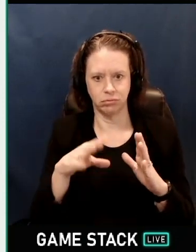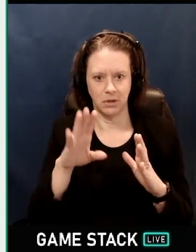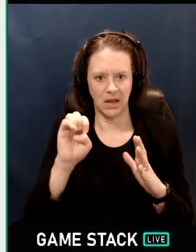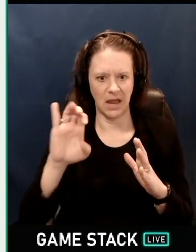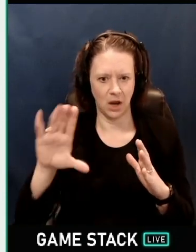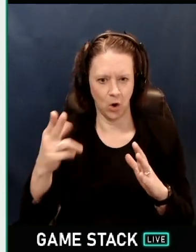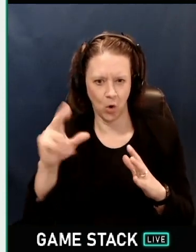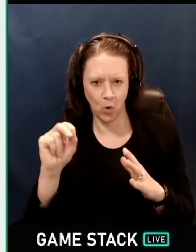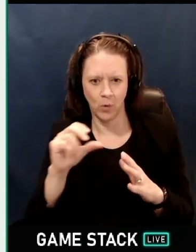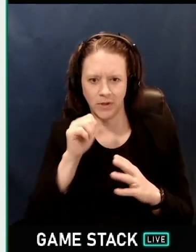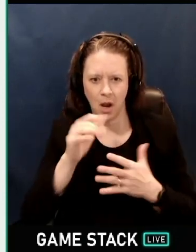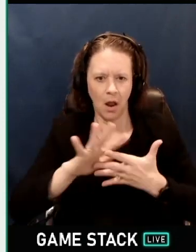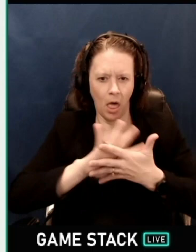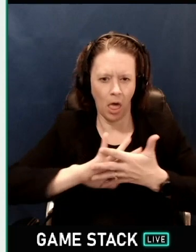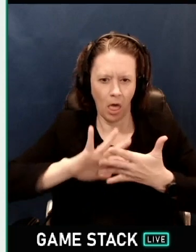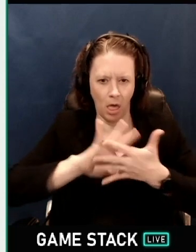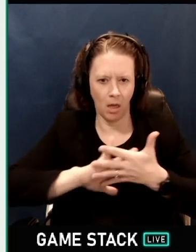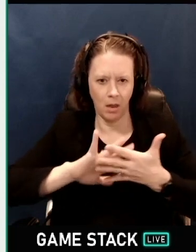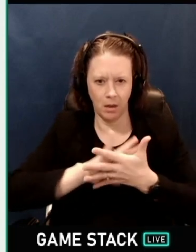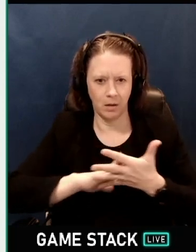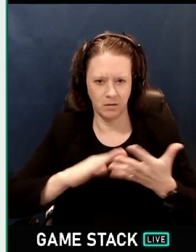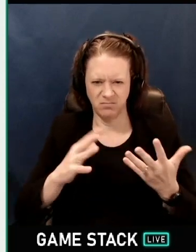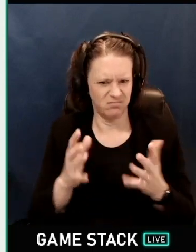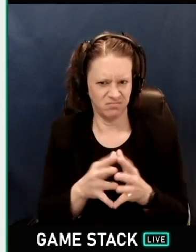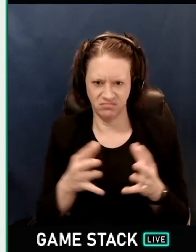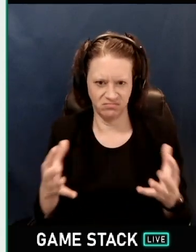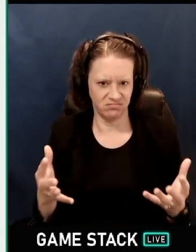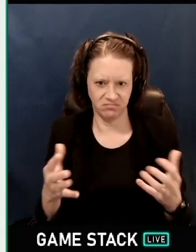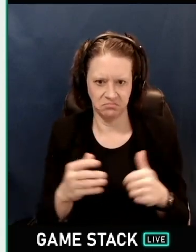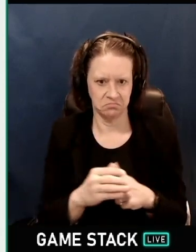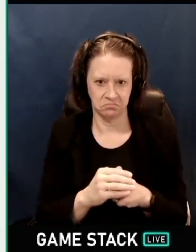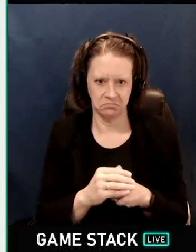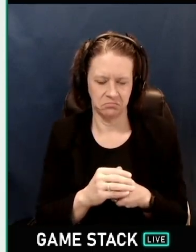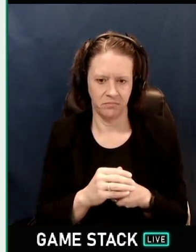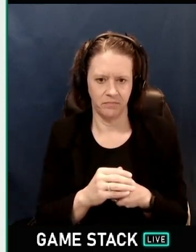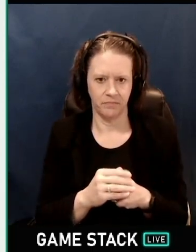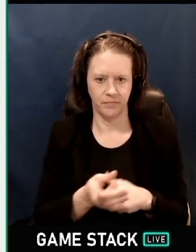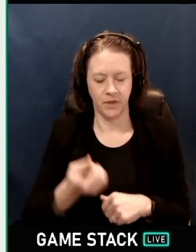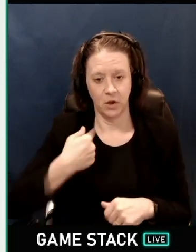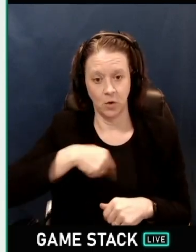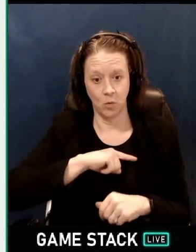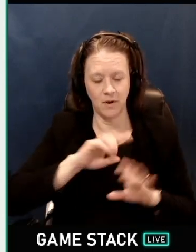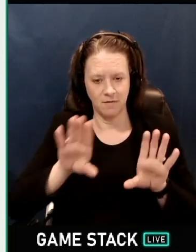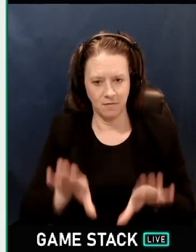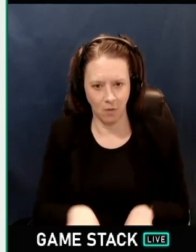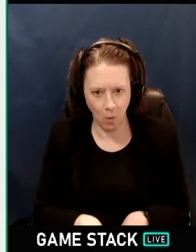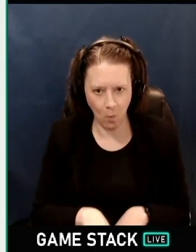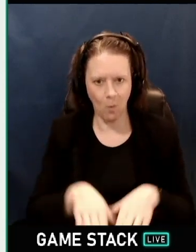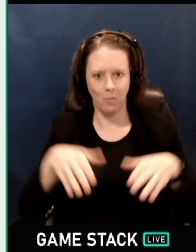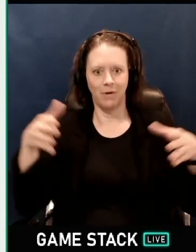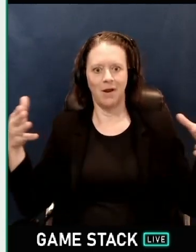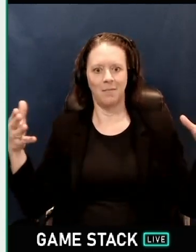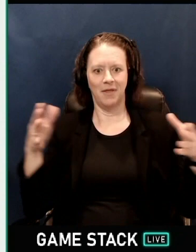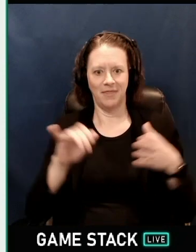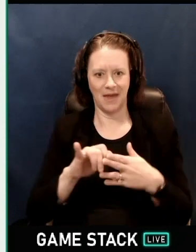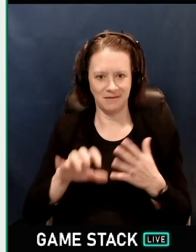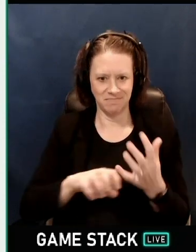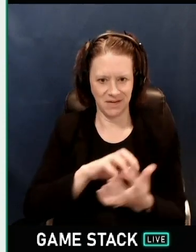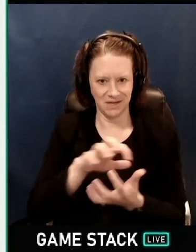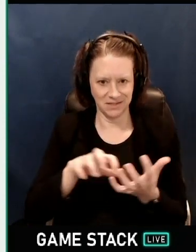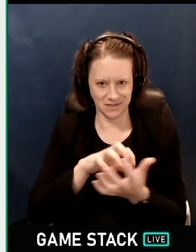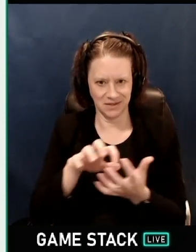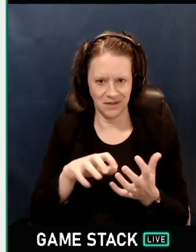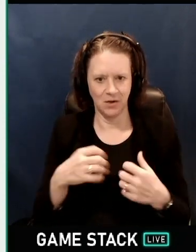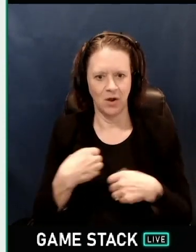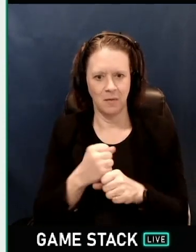muddying up as much, and so we've opened up the mix. We've made it,